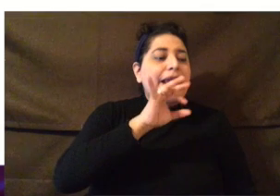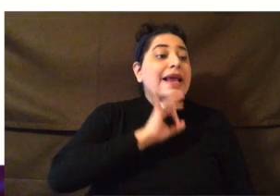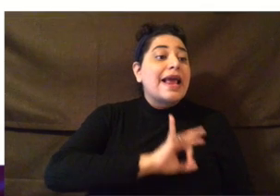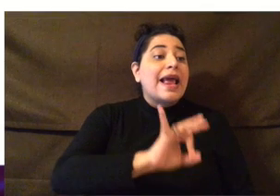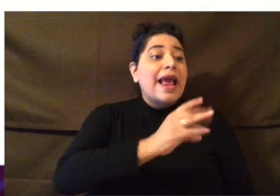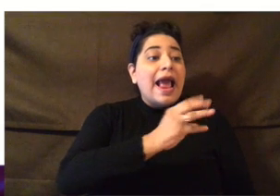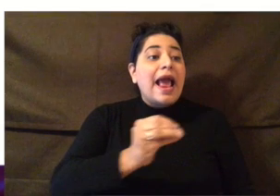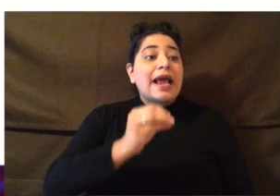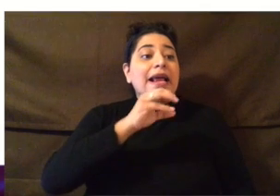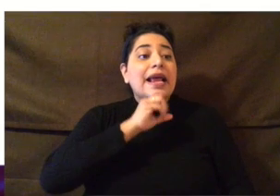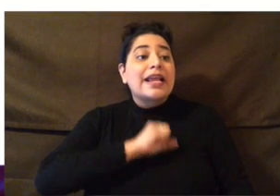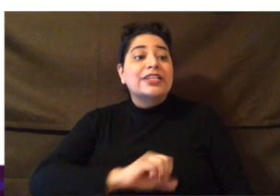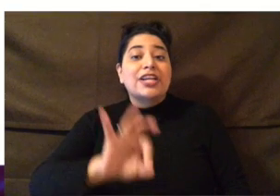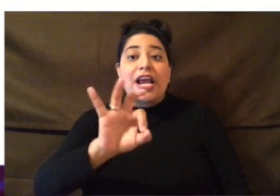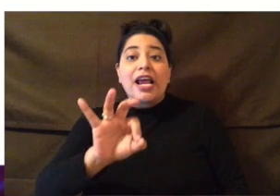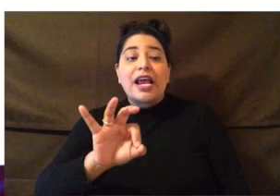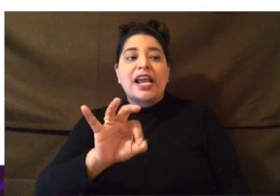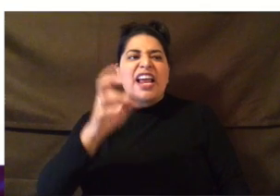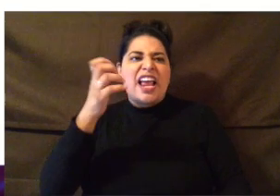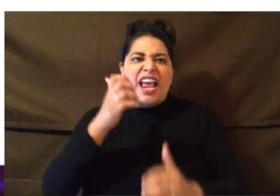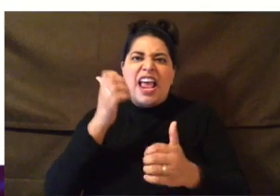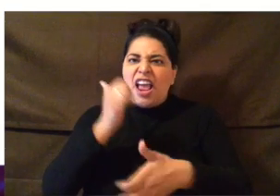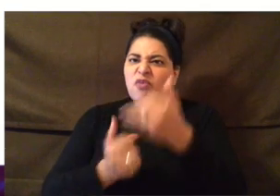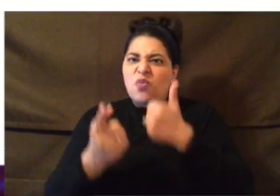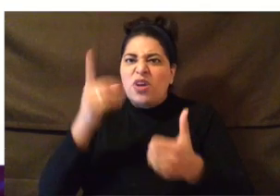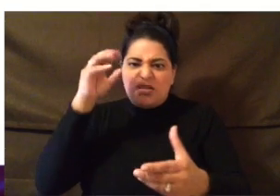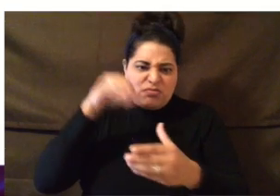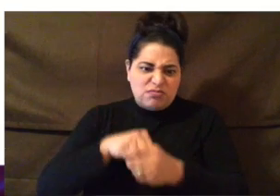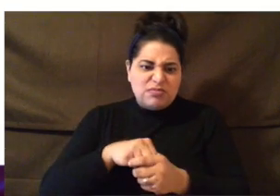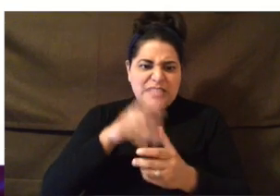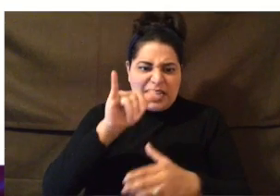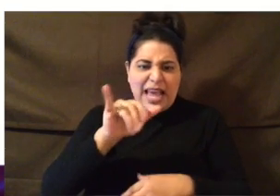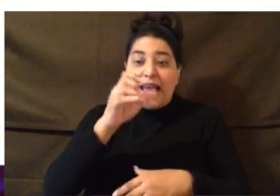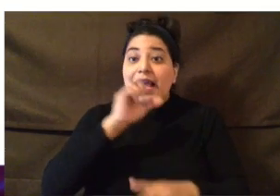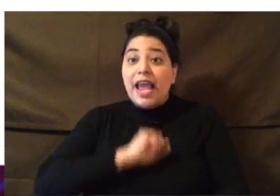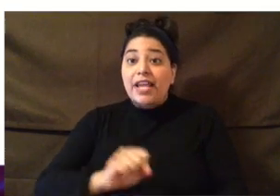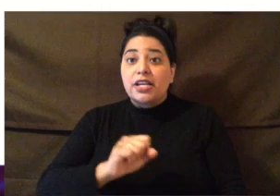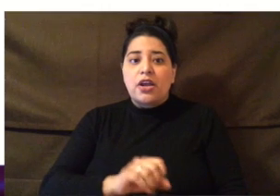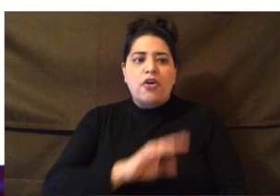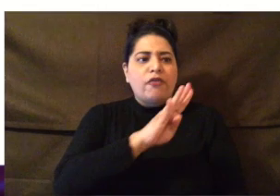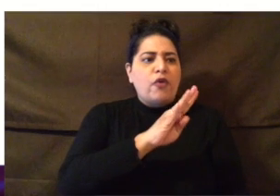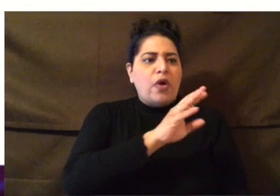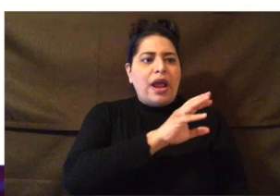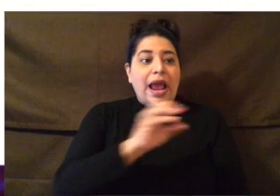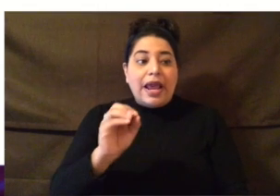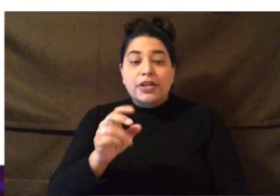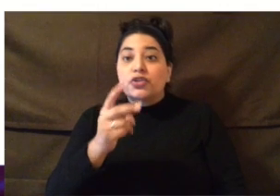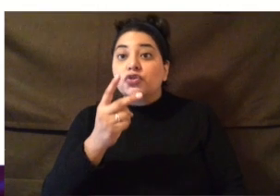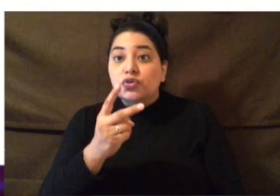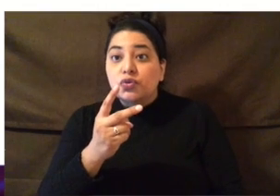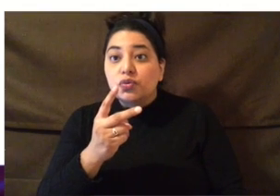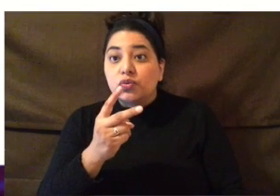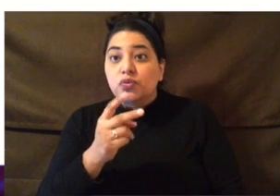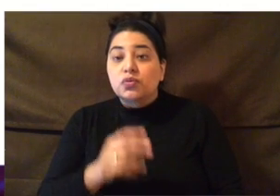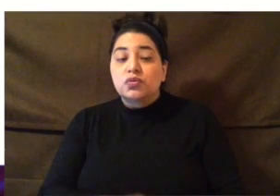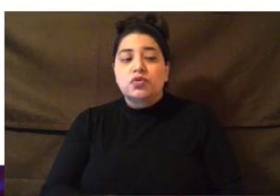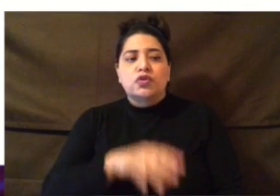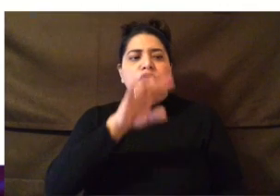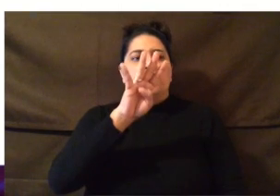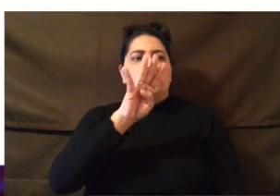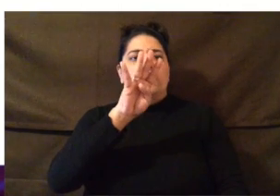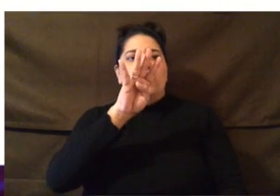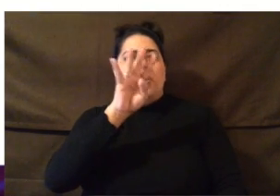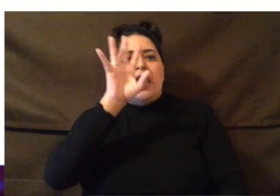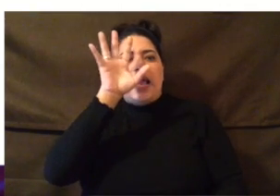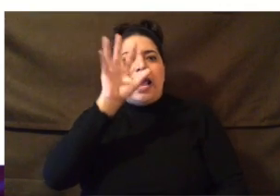students that fell into that category. So really, we're just adding 4 and 2 because I have 4 kids for the age of 9 and 2 kids for